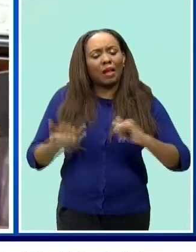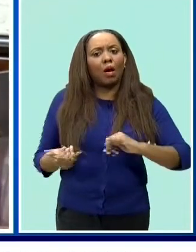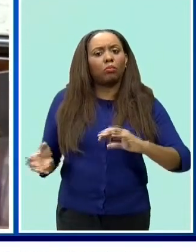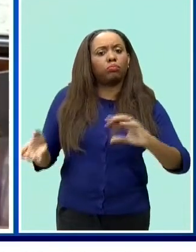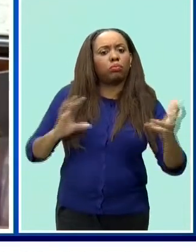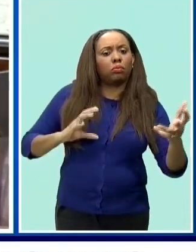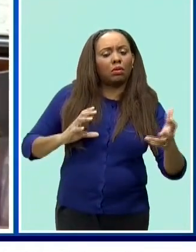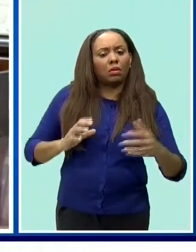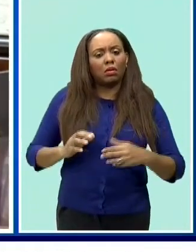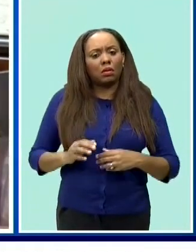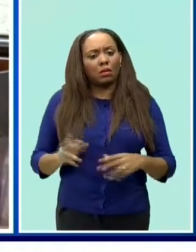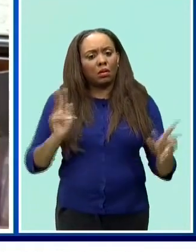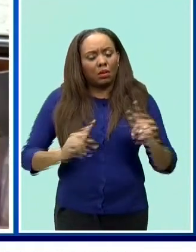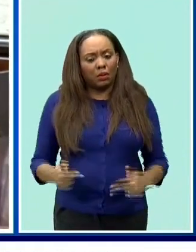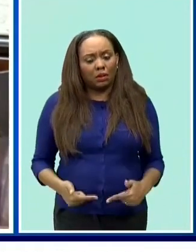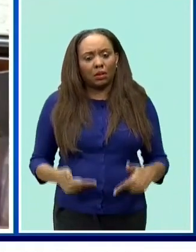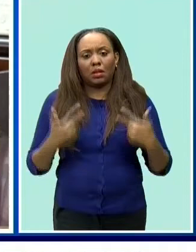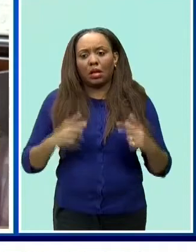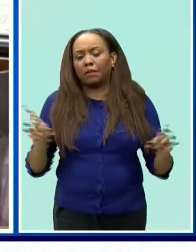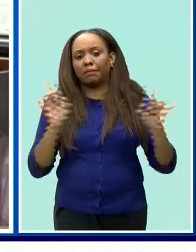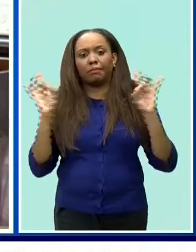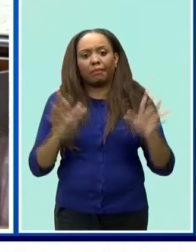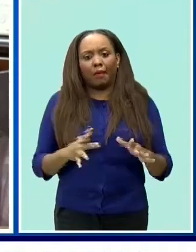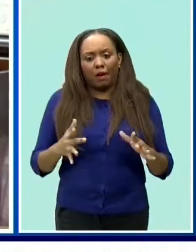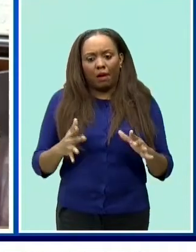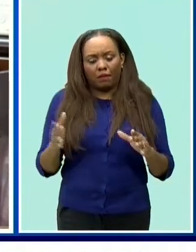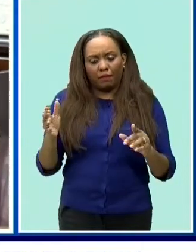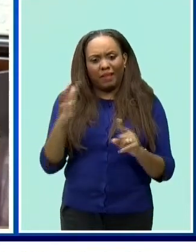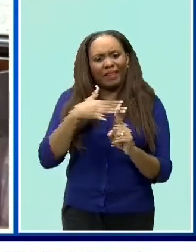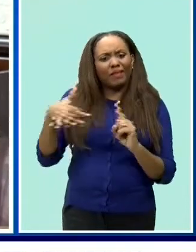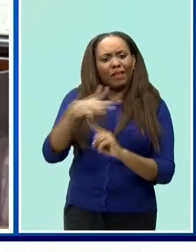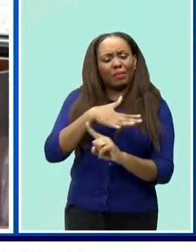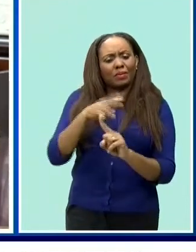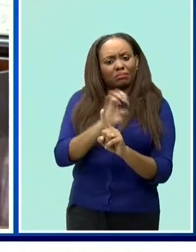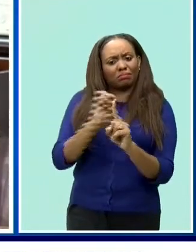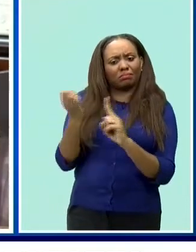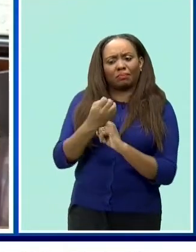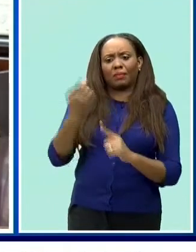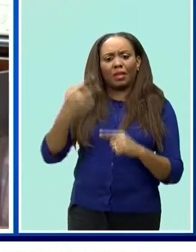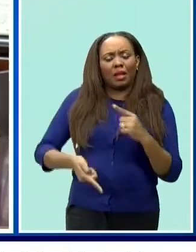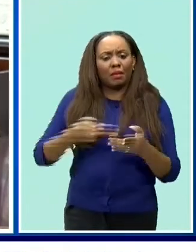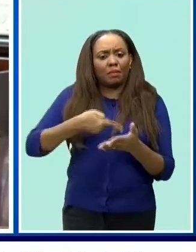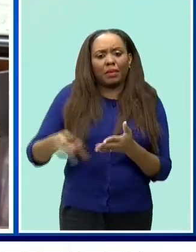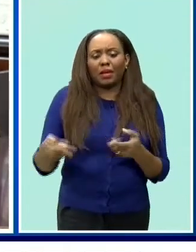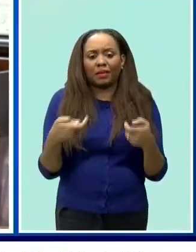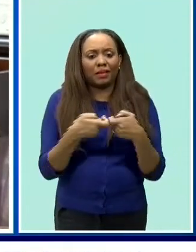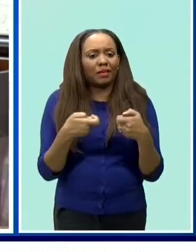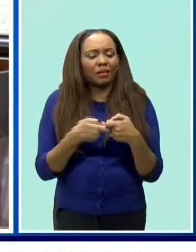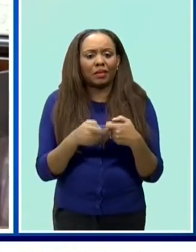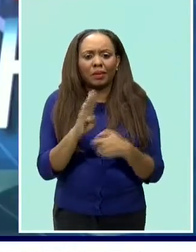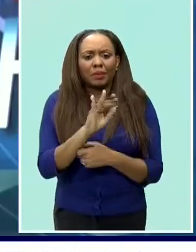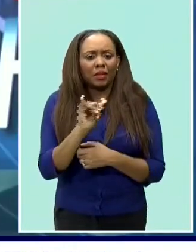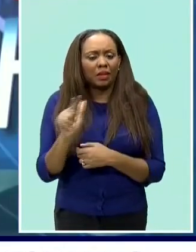people are living in conditions where for several months they can't afford to pay for electricity.